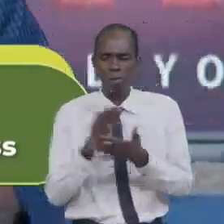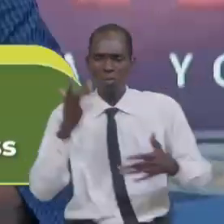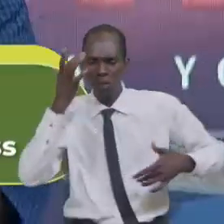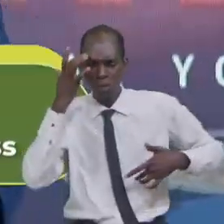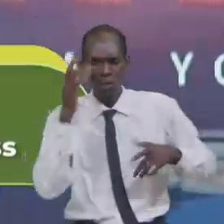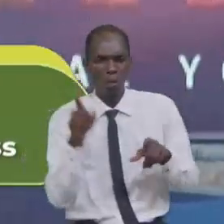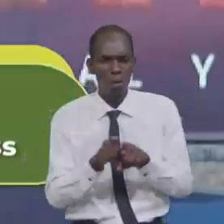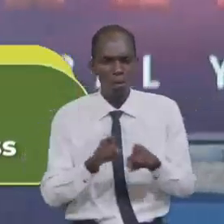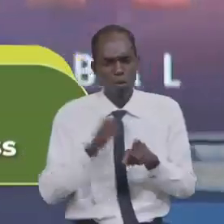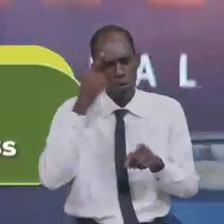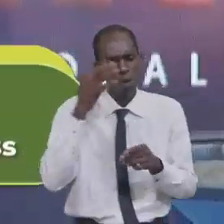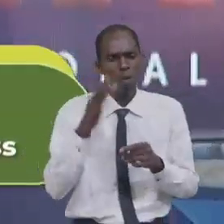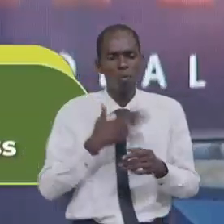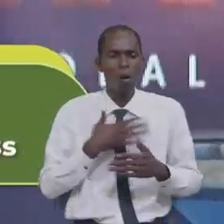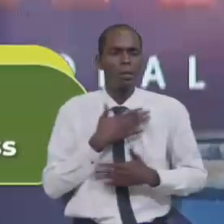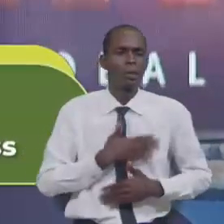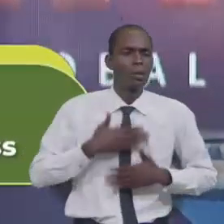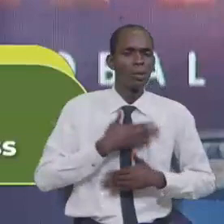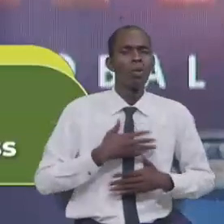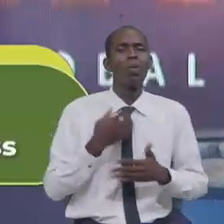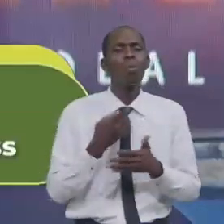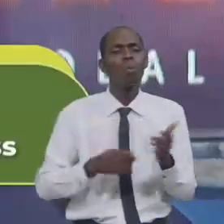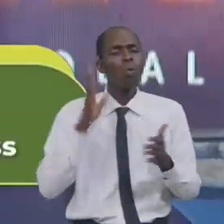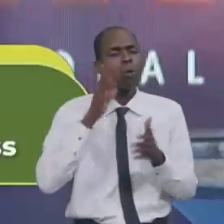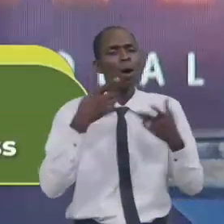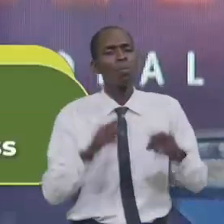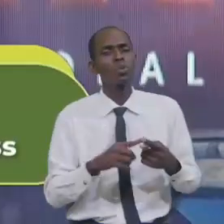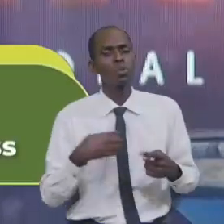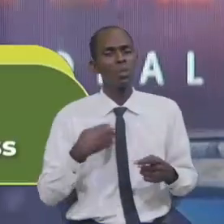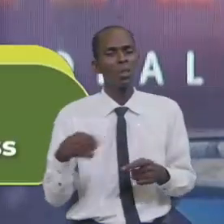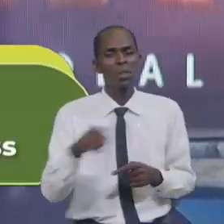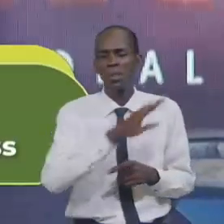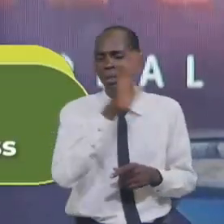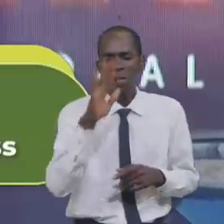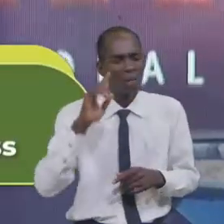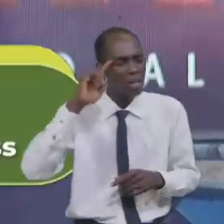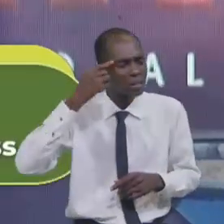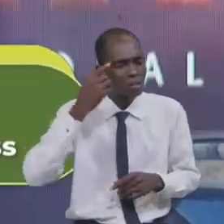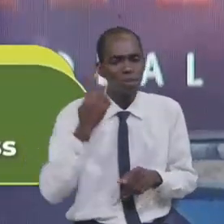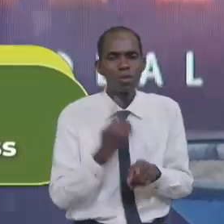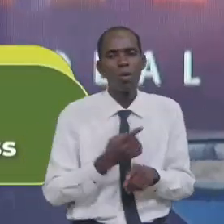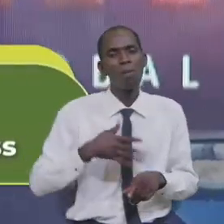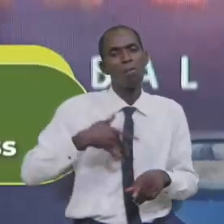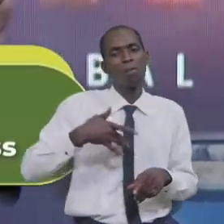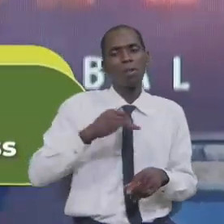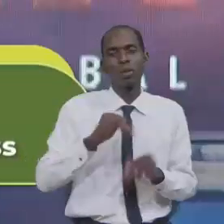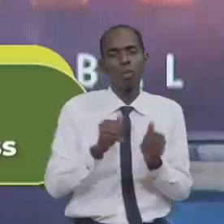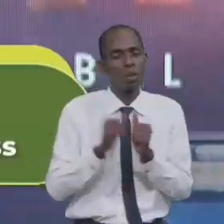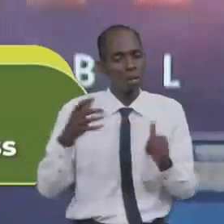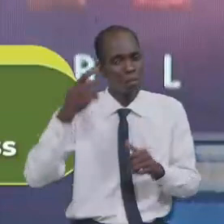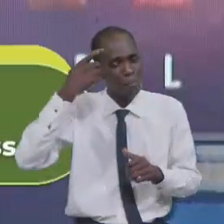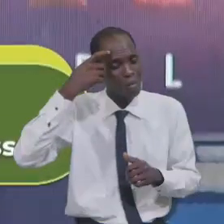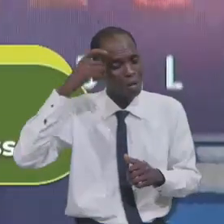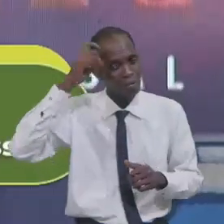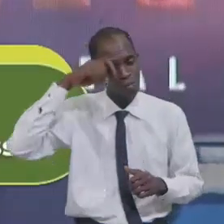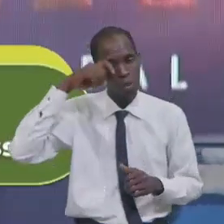that pleasure, where does that lead me? They never think sensuality without sensibleness. But the Lord is calling